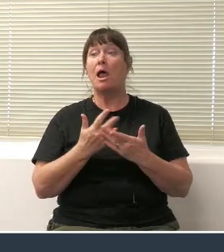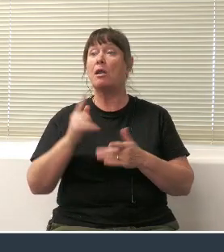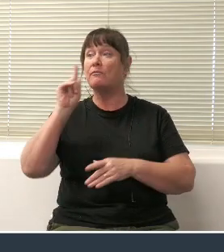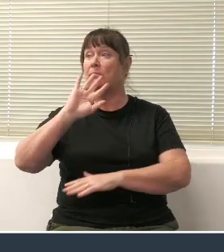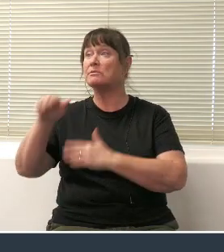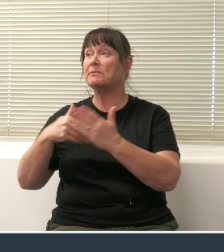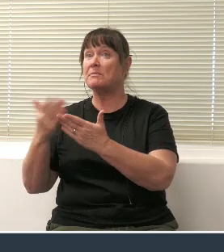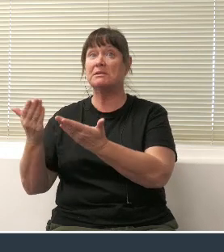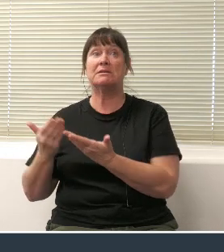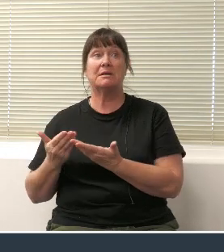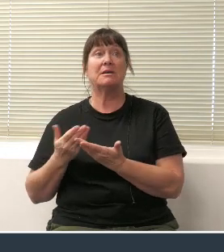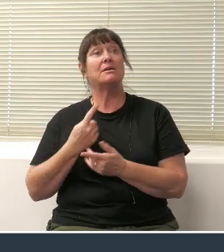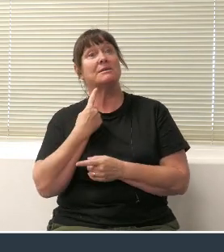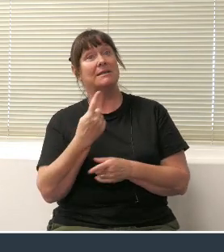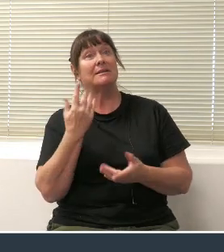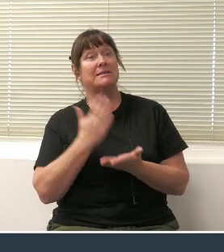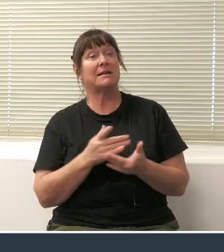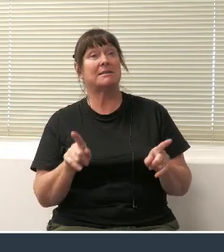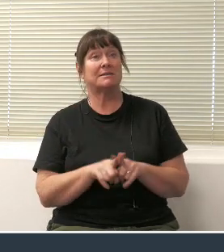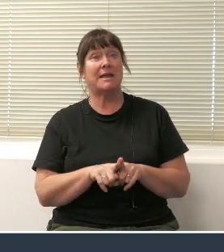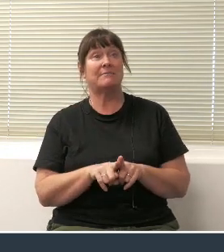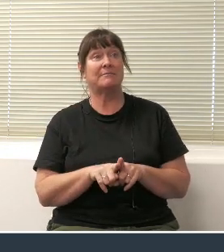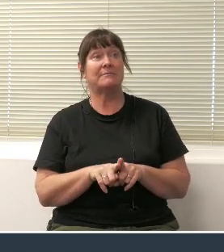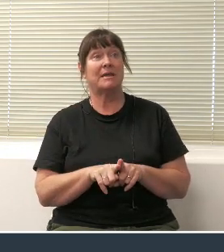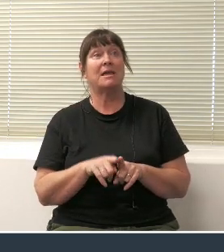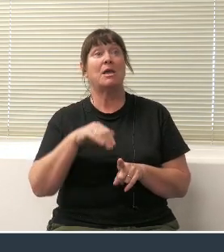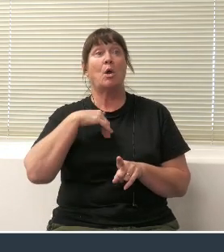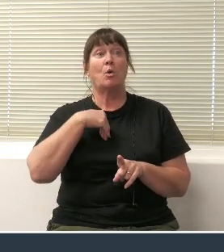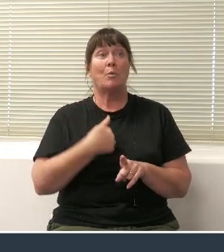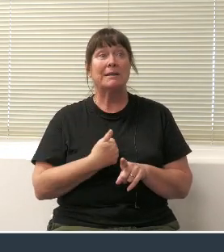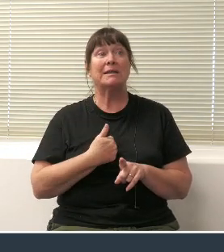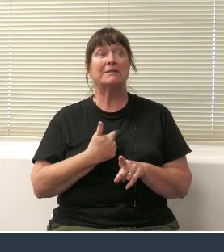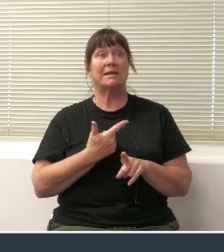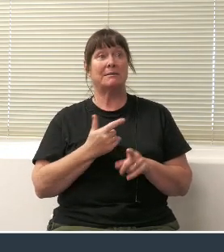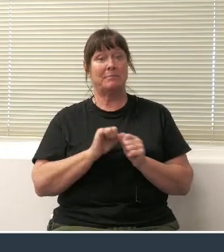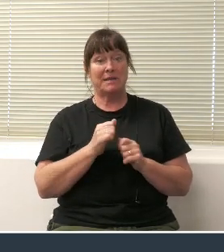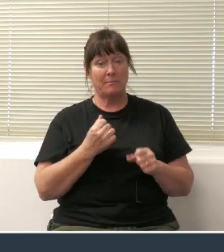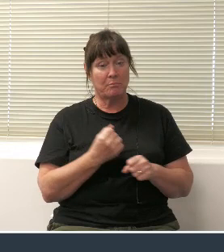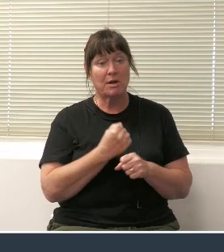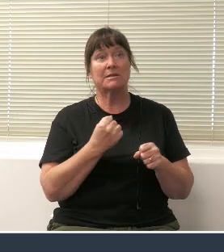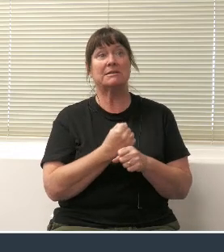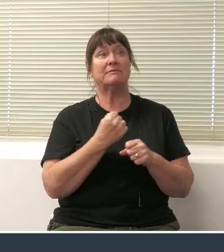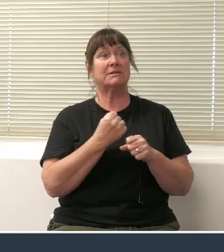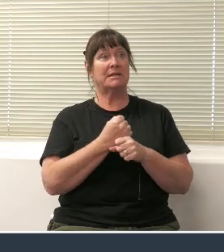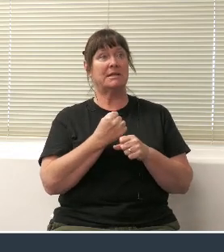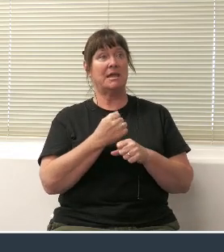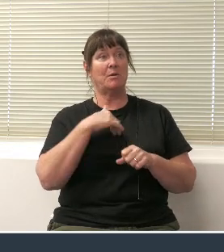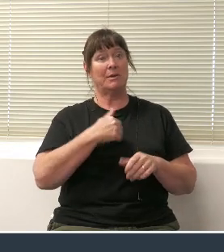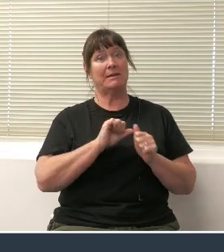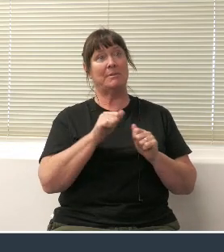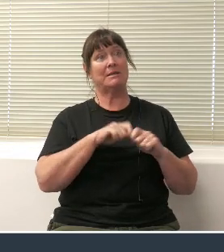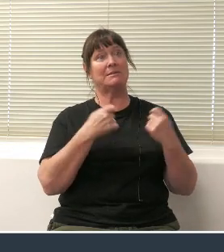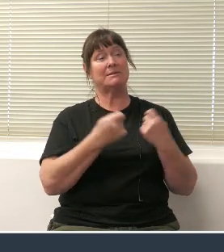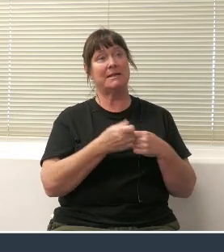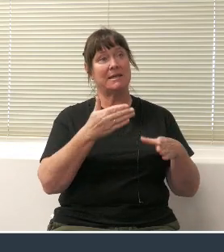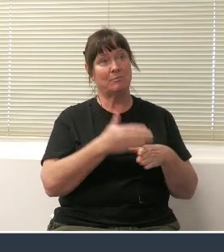submitters made exactly that point, that we need to seek greater productivity. We need to seek greater teamwork